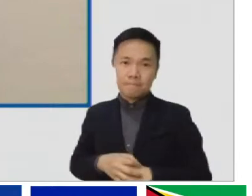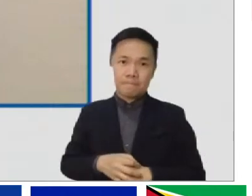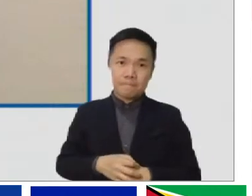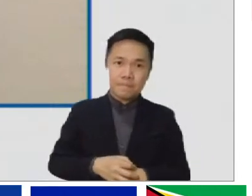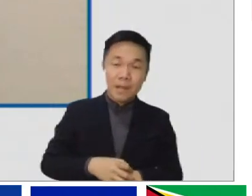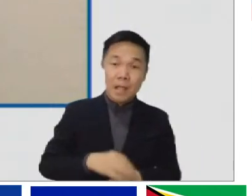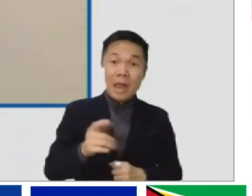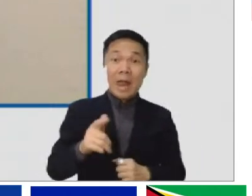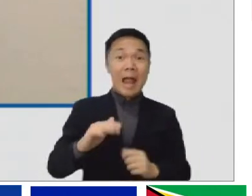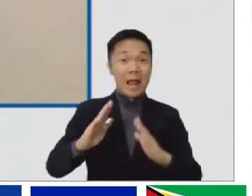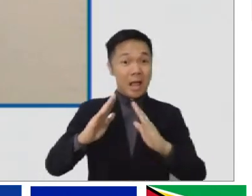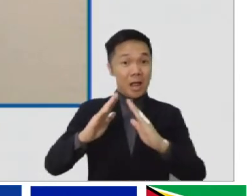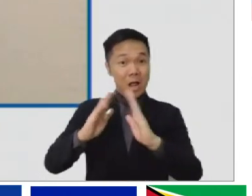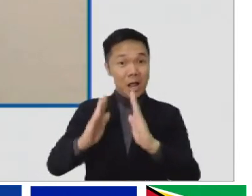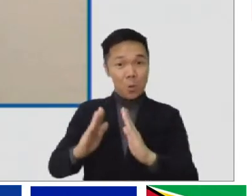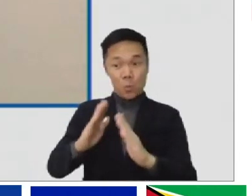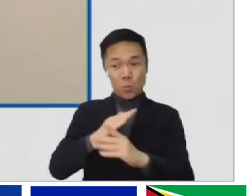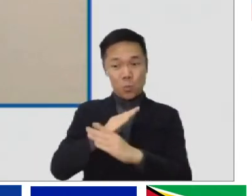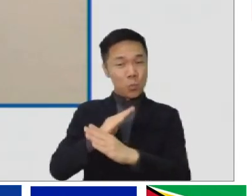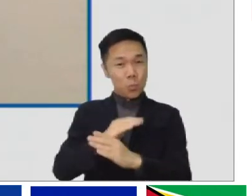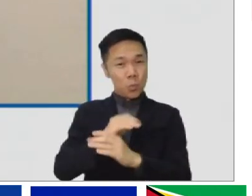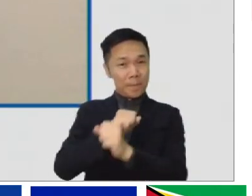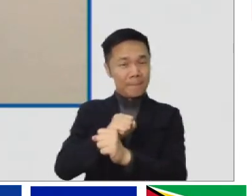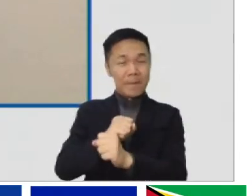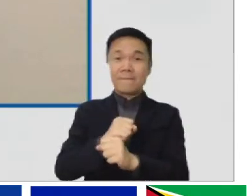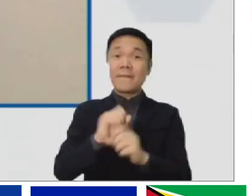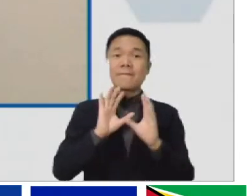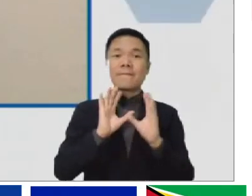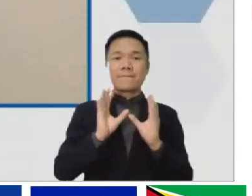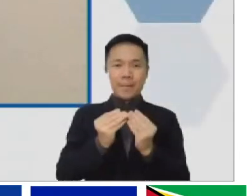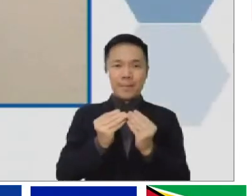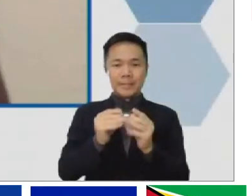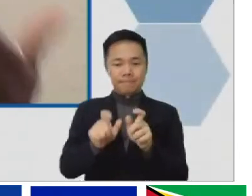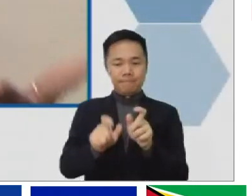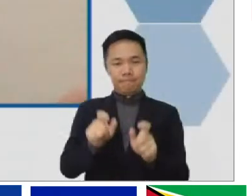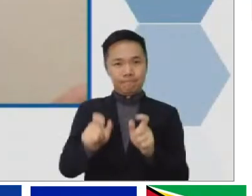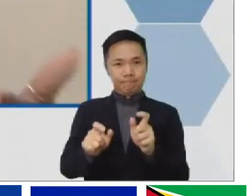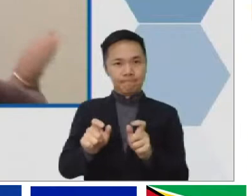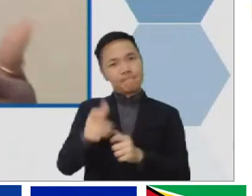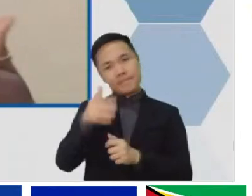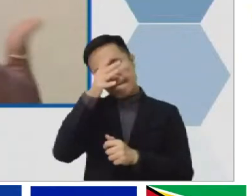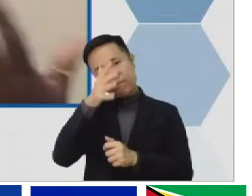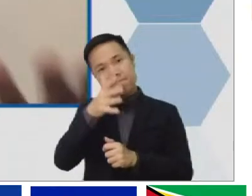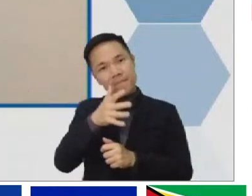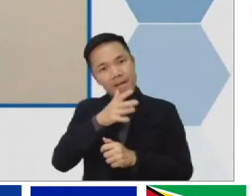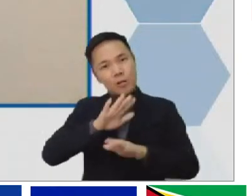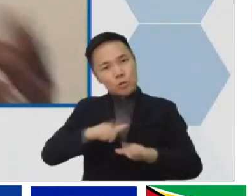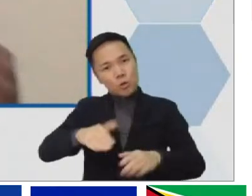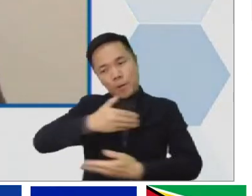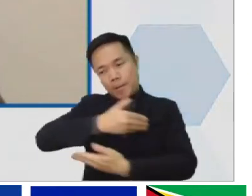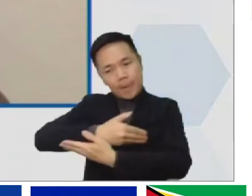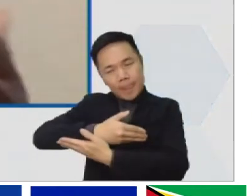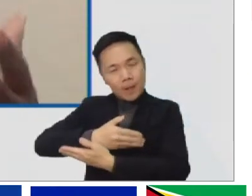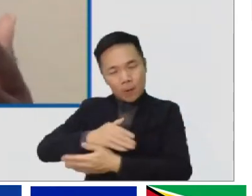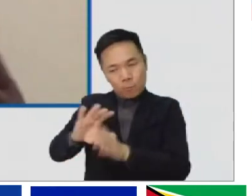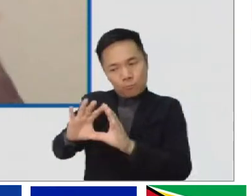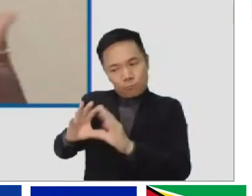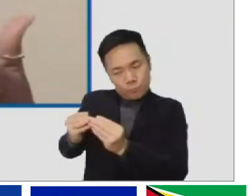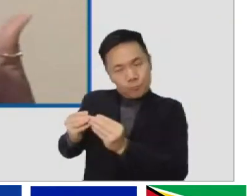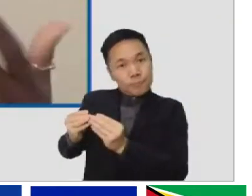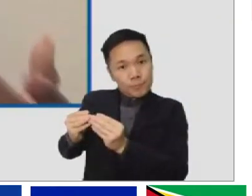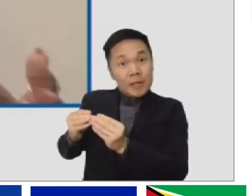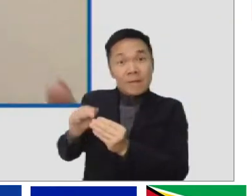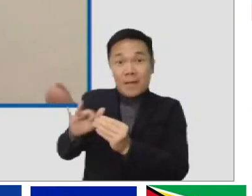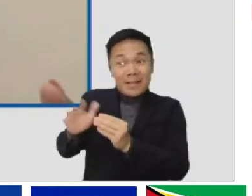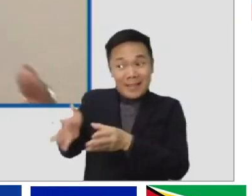keeping the families together, and in terms of being in the shelters for the volcano, in the shelters